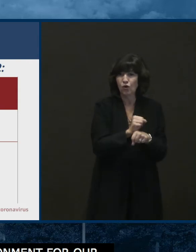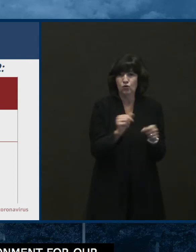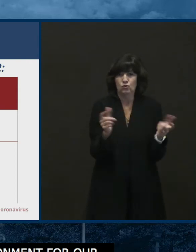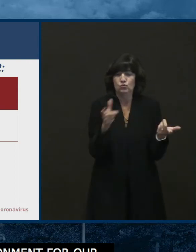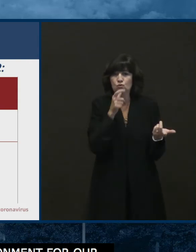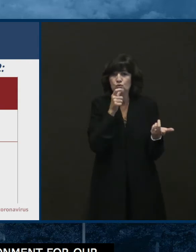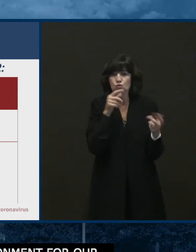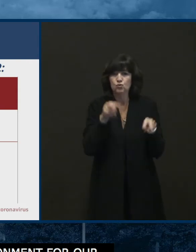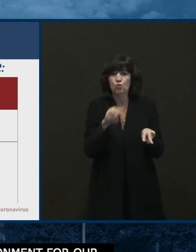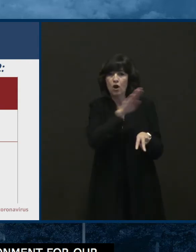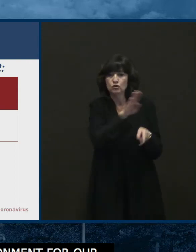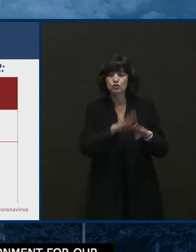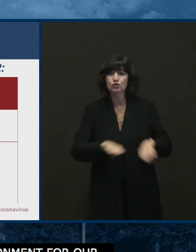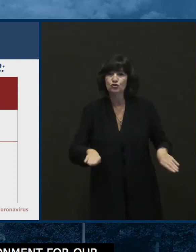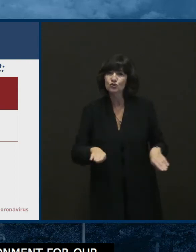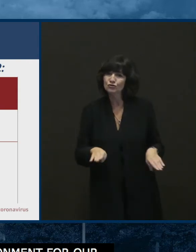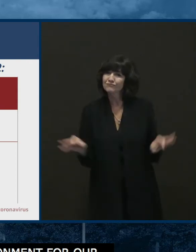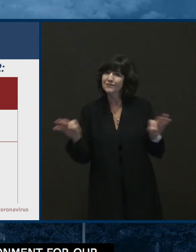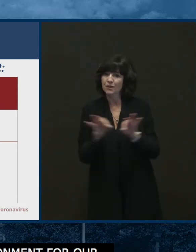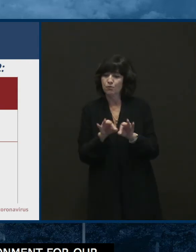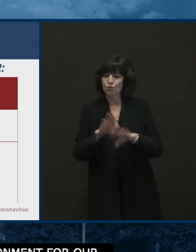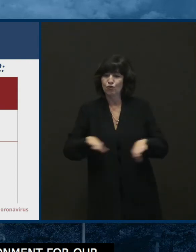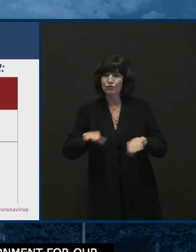that we need throughout the state.